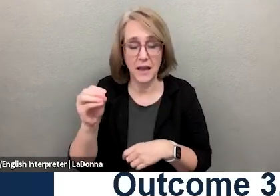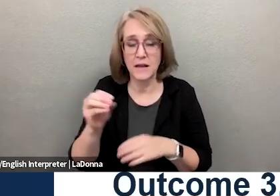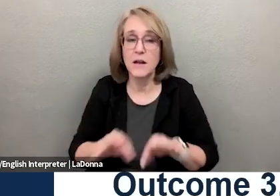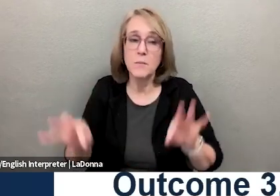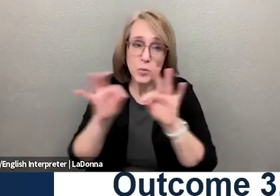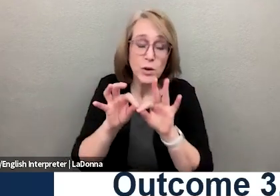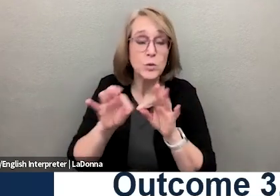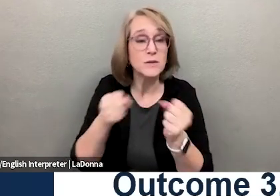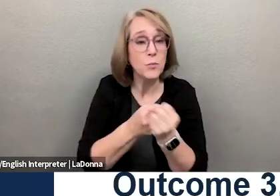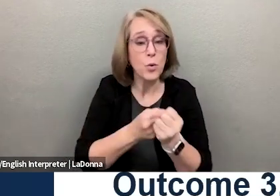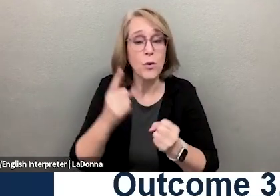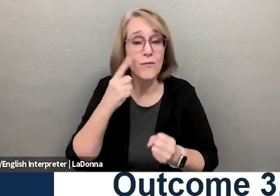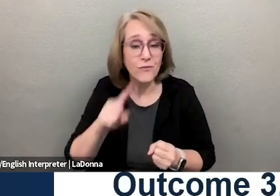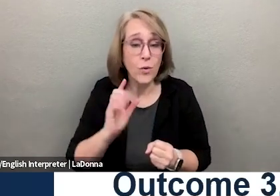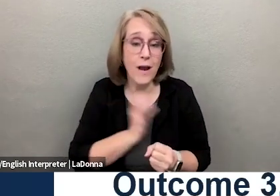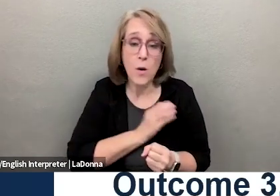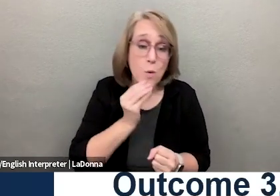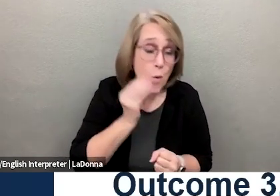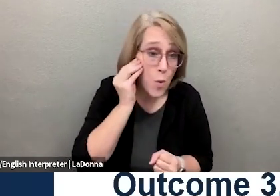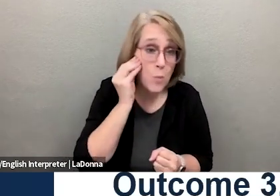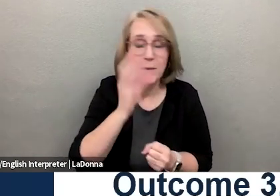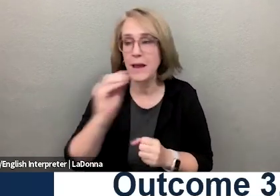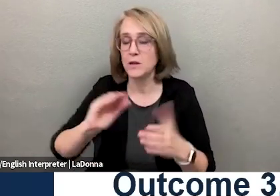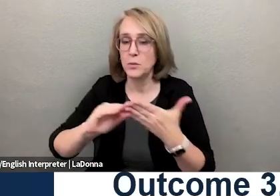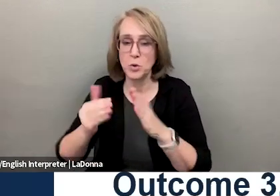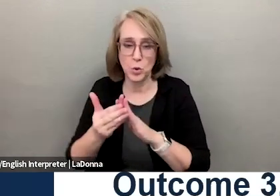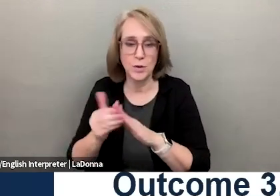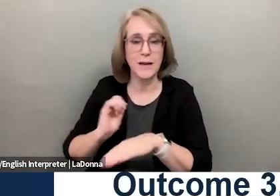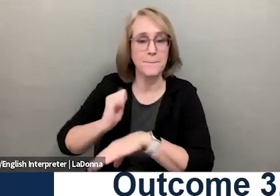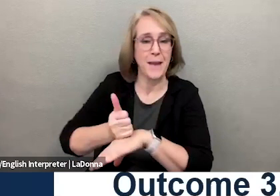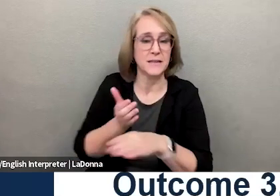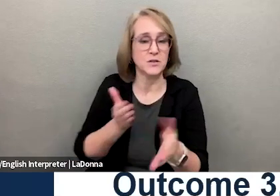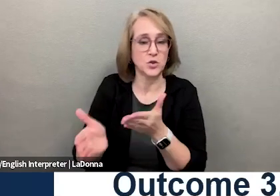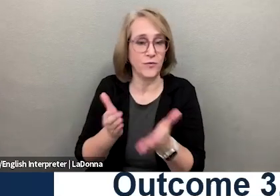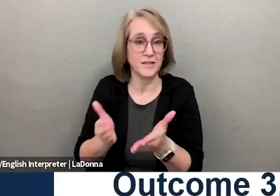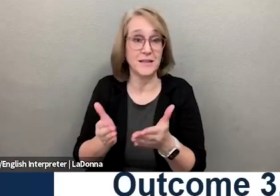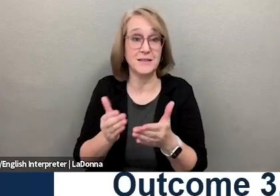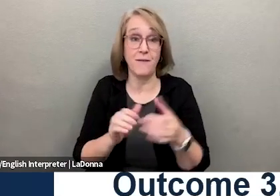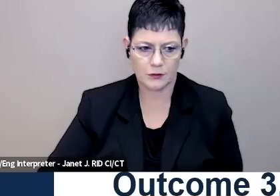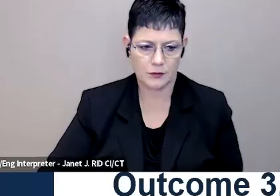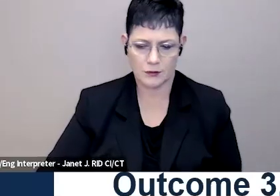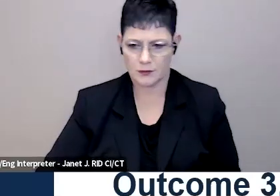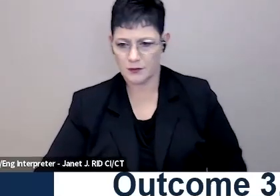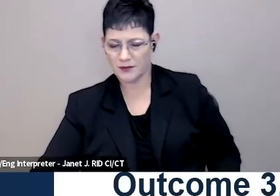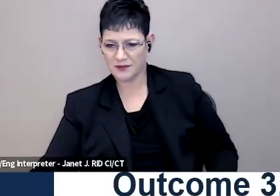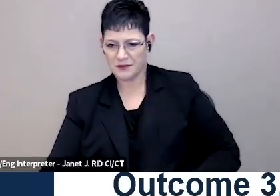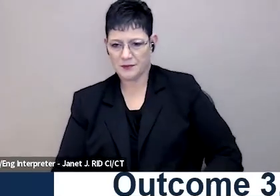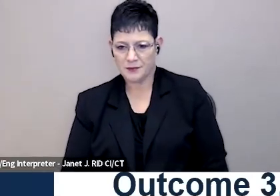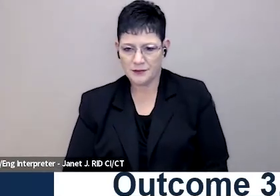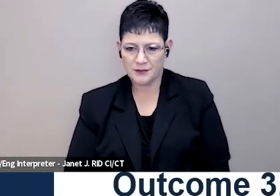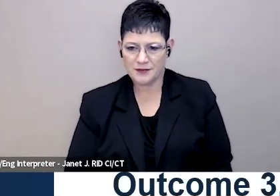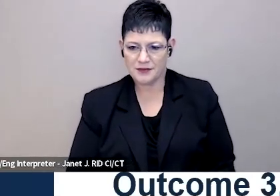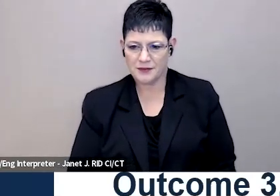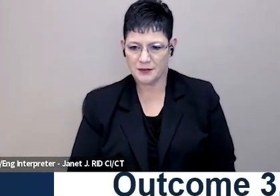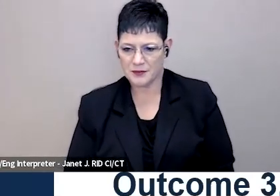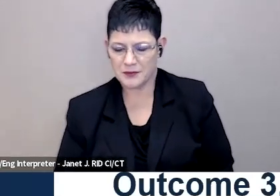community-based services that we need, and recommendations for continuing to advance that through the national strategy. Over to you, Natalie.